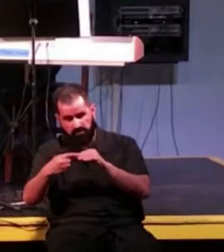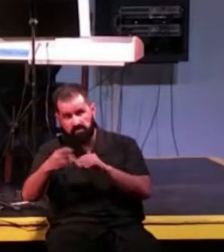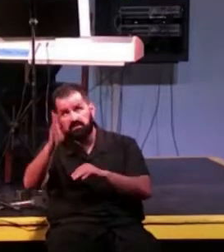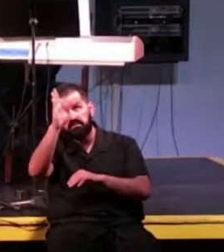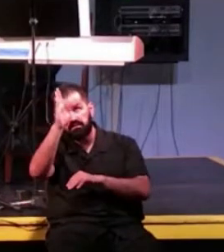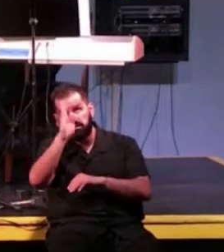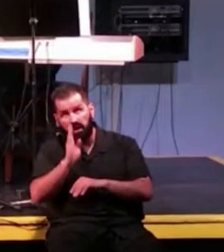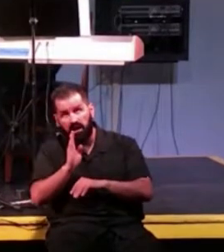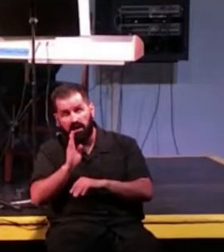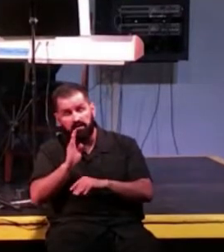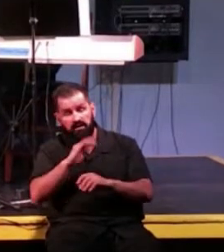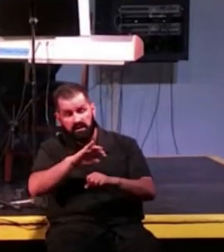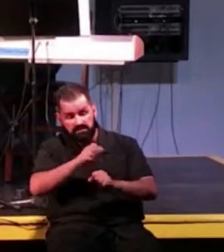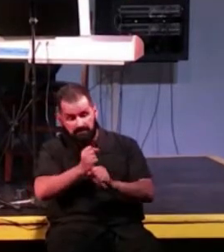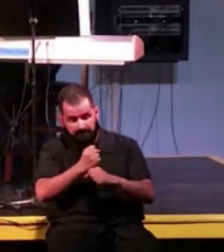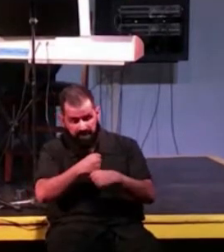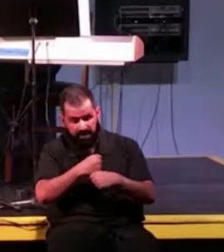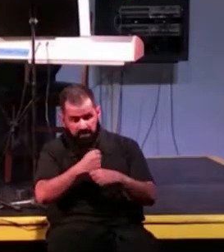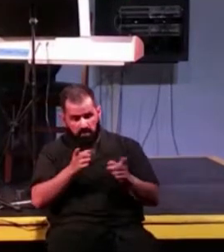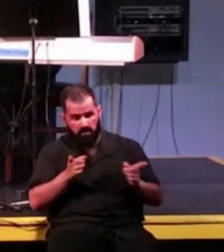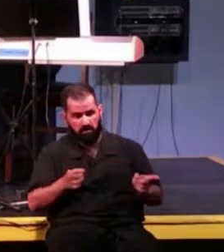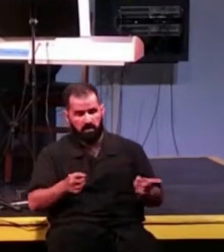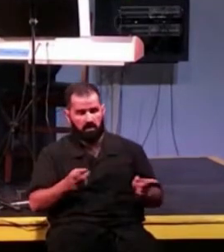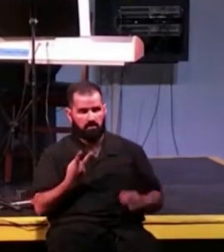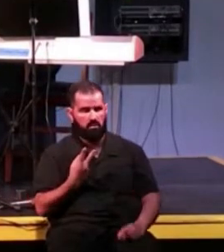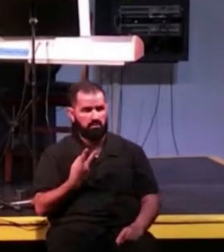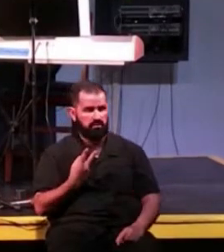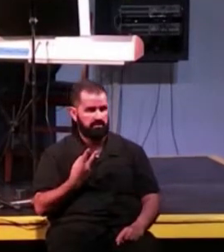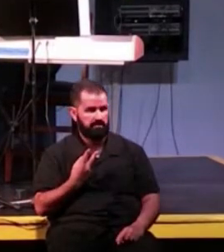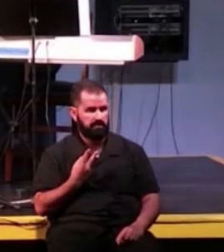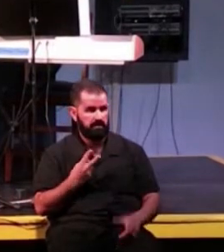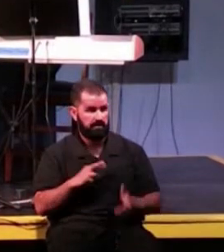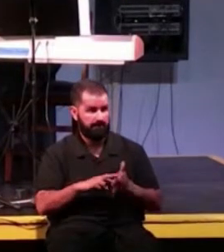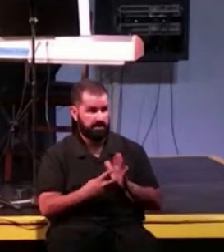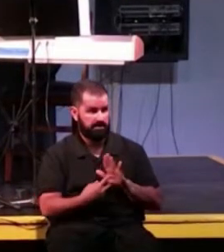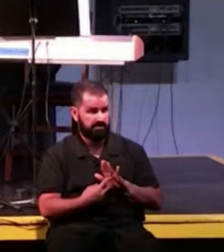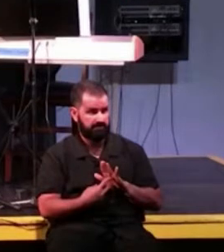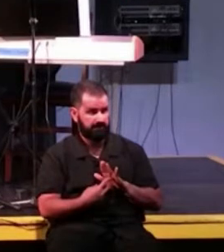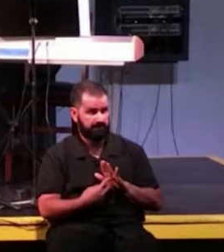God has made both. Meaning,